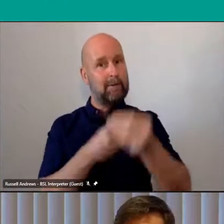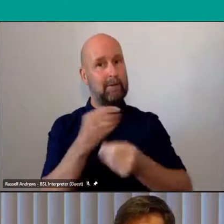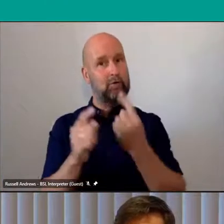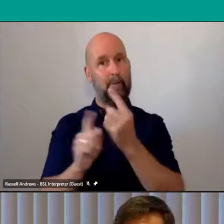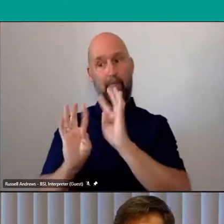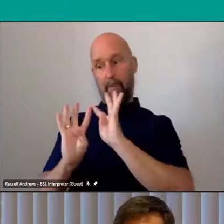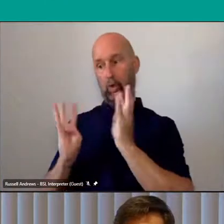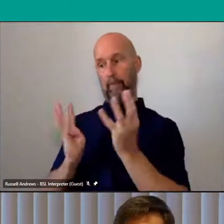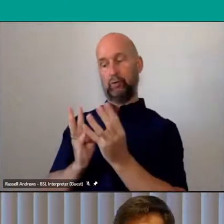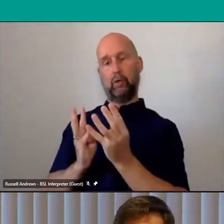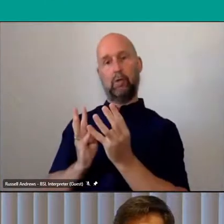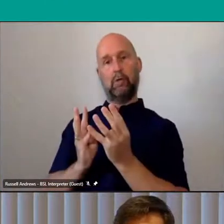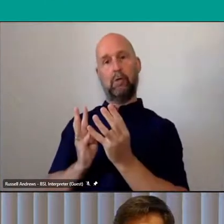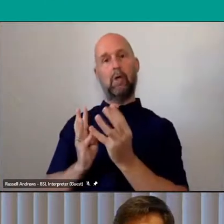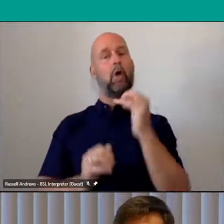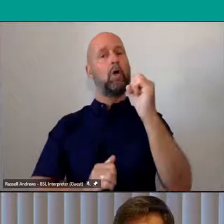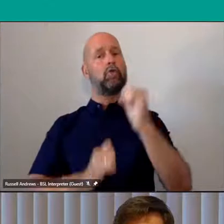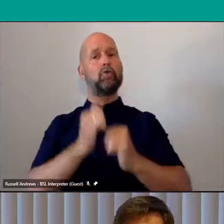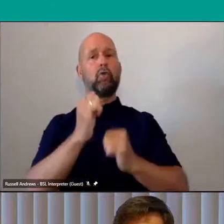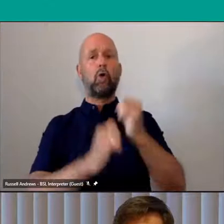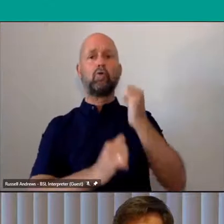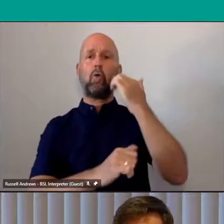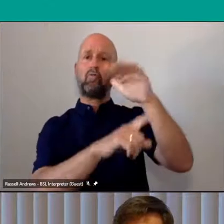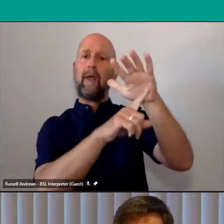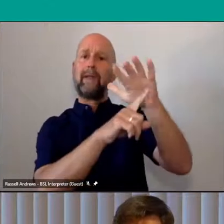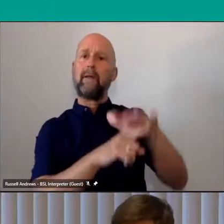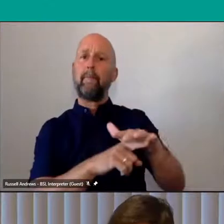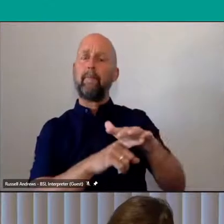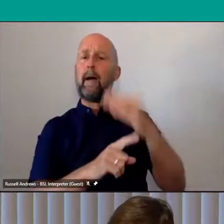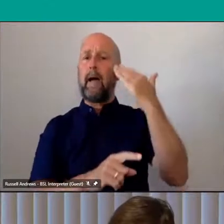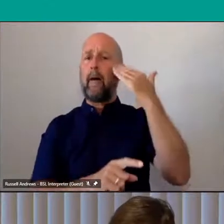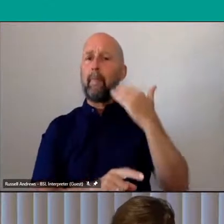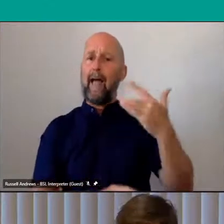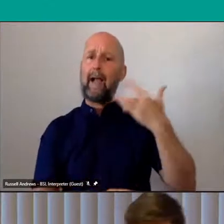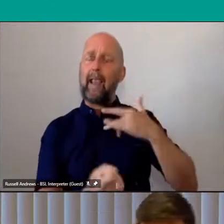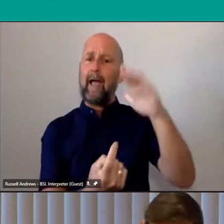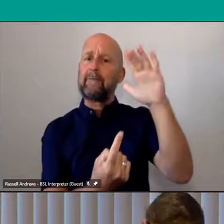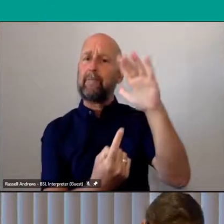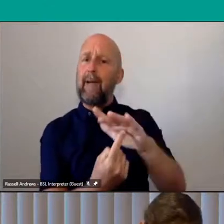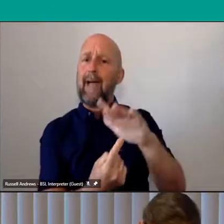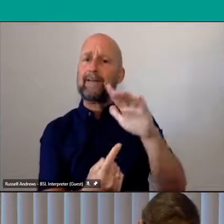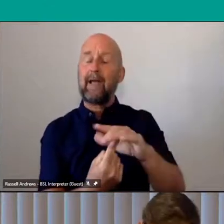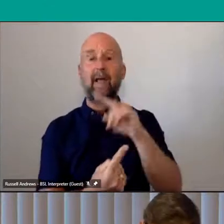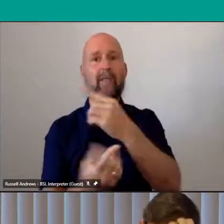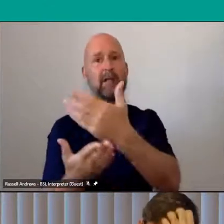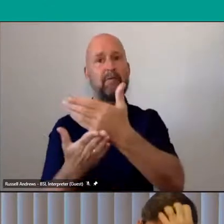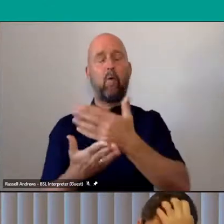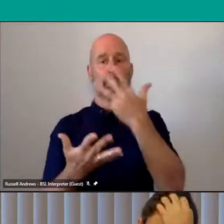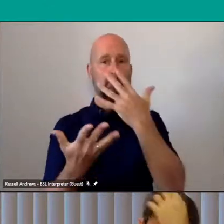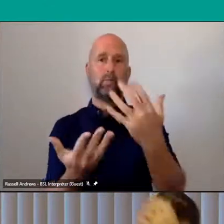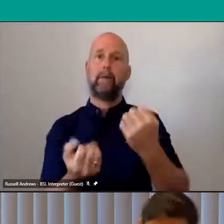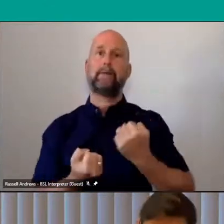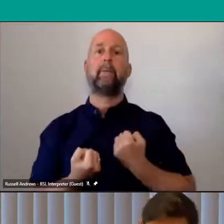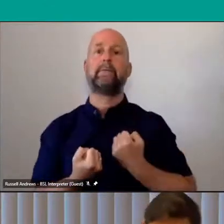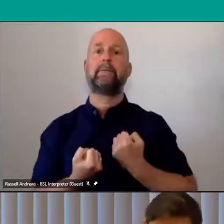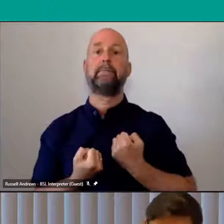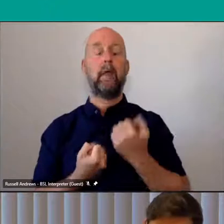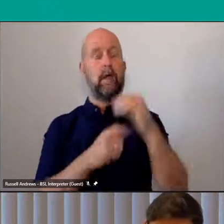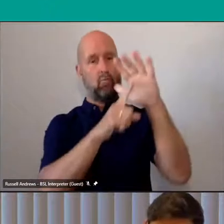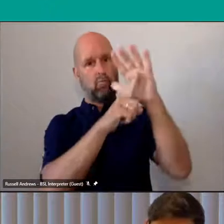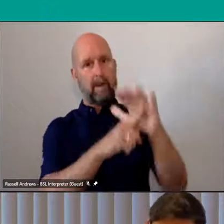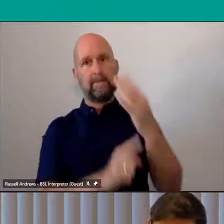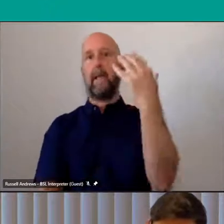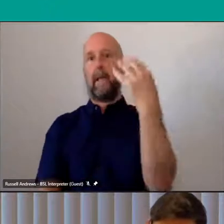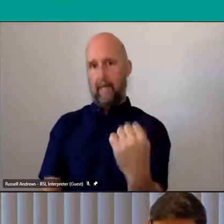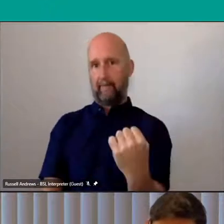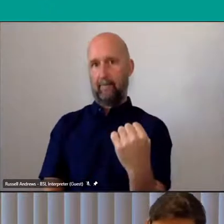was this issue of structural racism, which the Black Lives Matter movement has forced us to confront once and for all. And across the